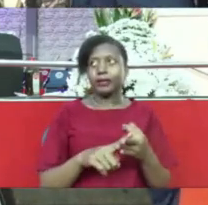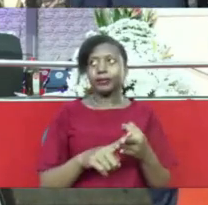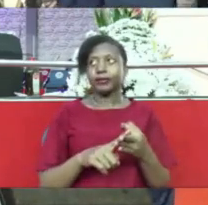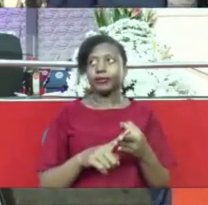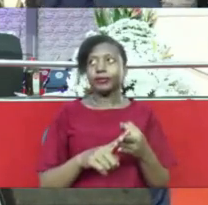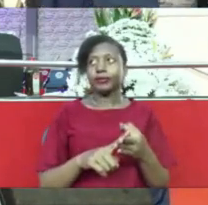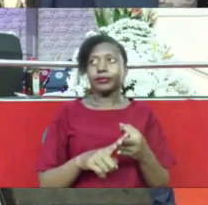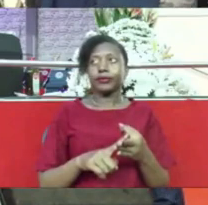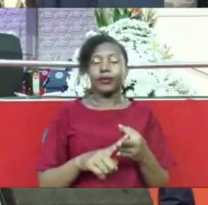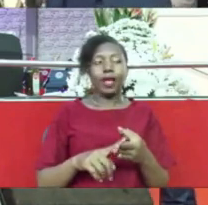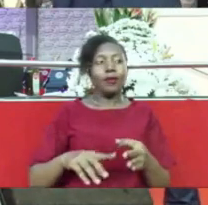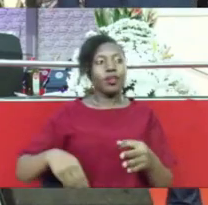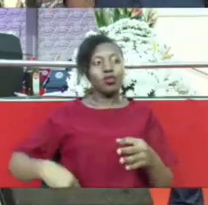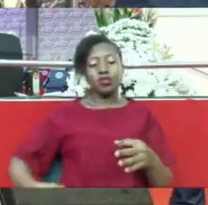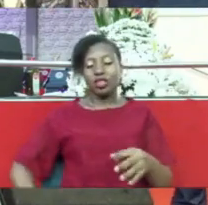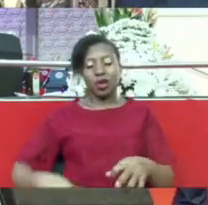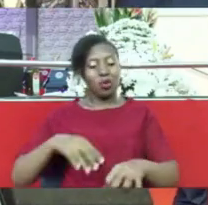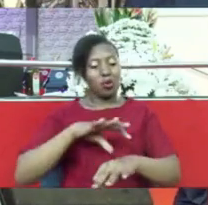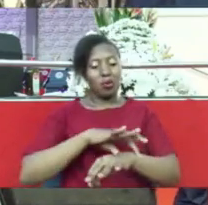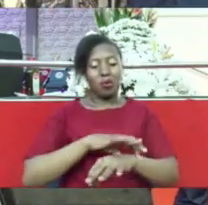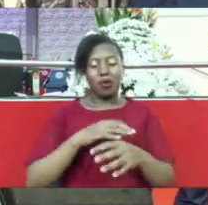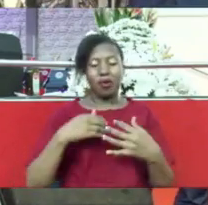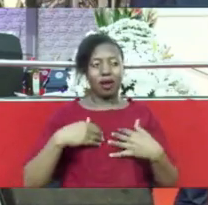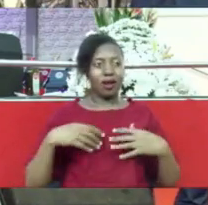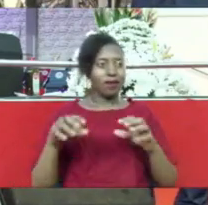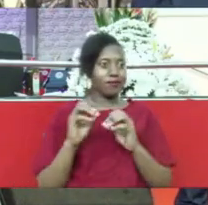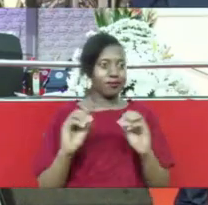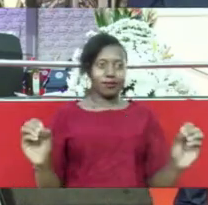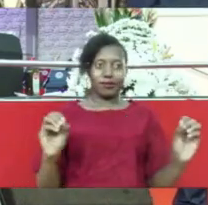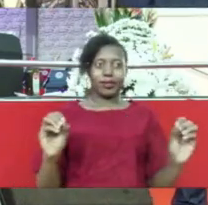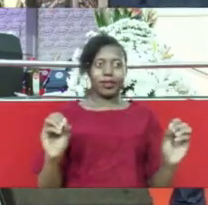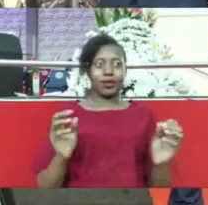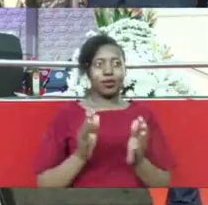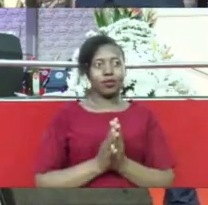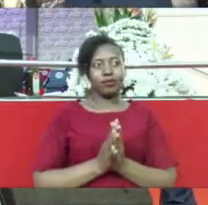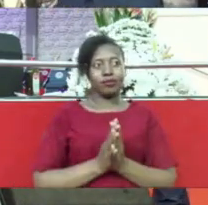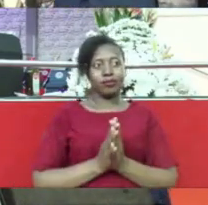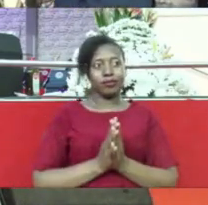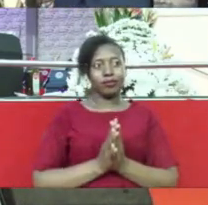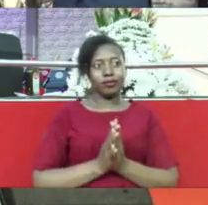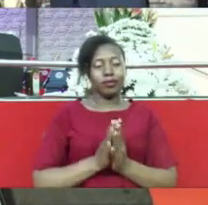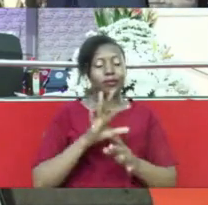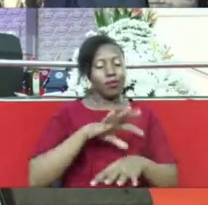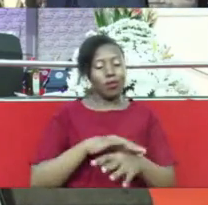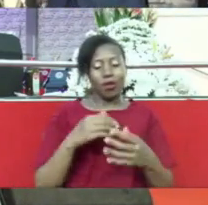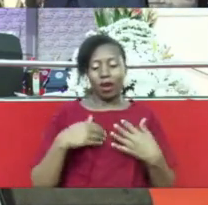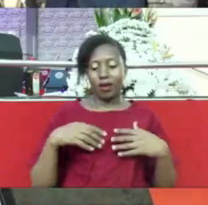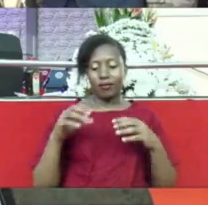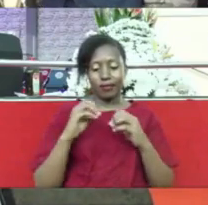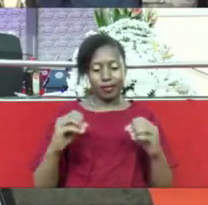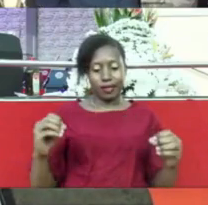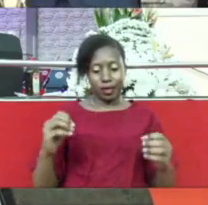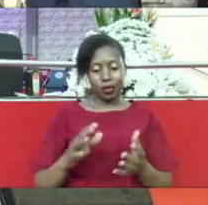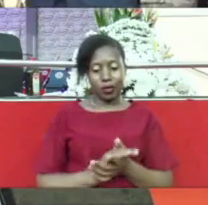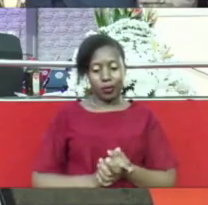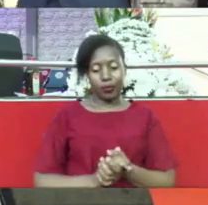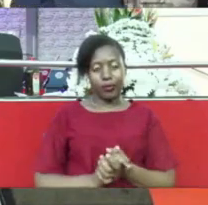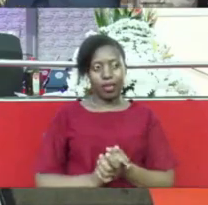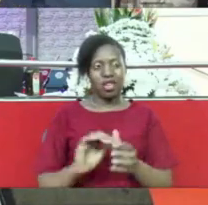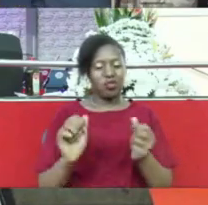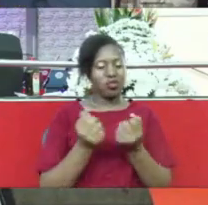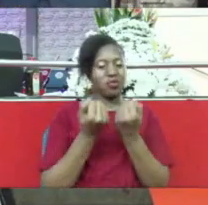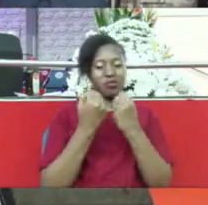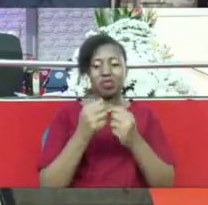was an invertebrate. Ya alikuwa hana uti wa mgongo. He didn't have a backbone. Yeye hakuwa na uti wa mgongo. He couldn't say